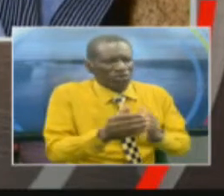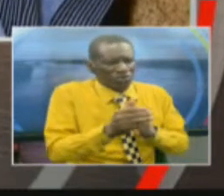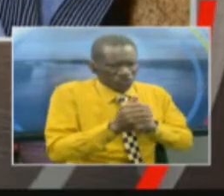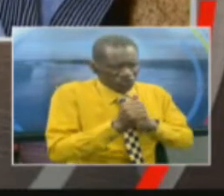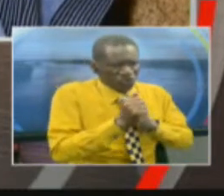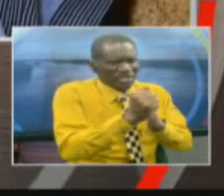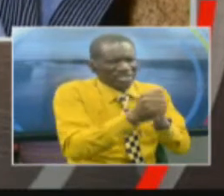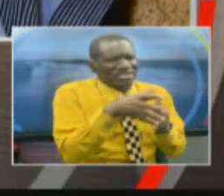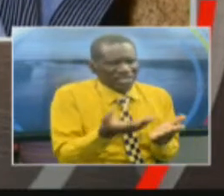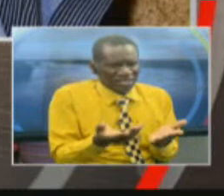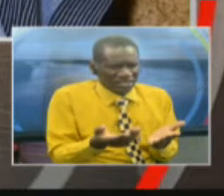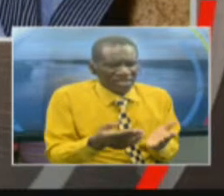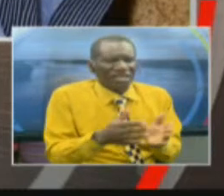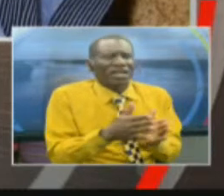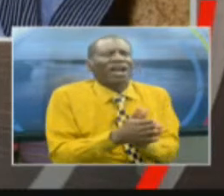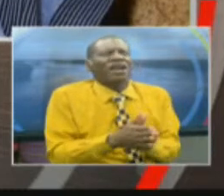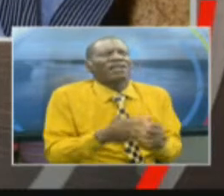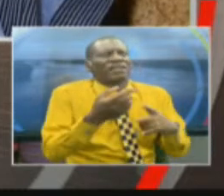And then